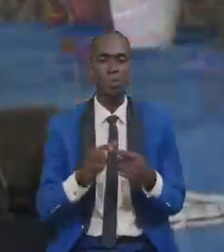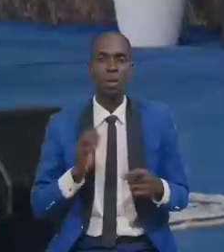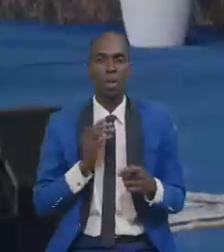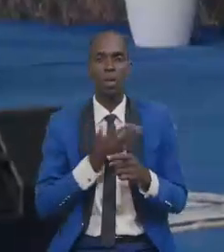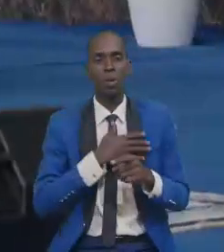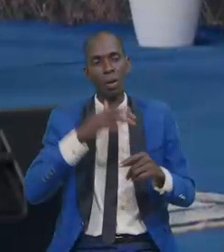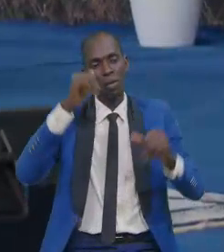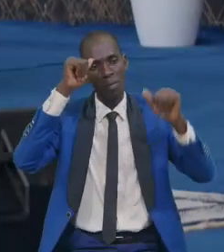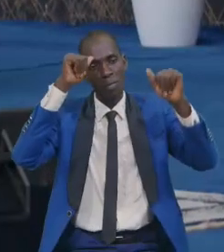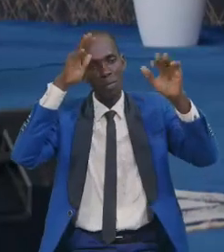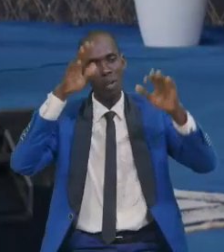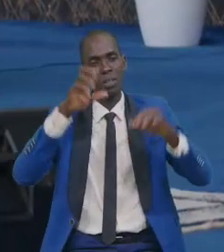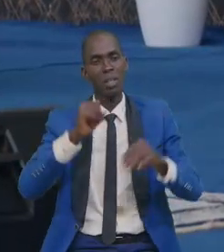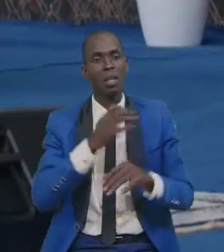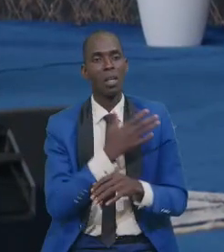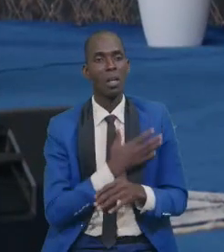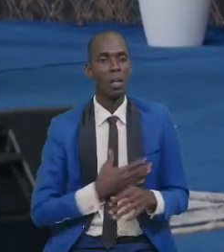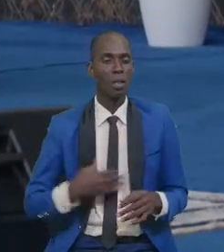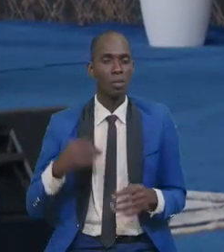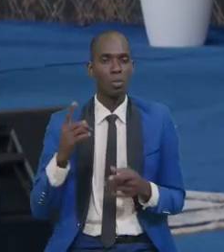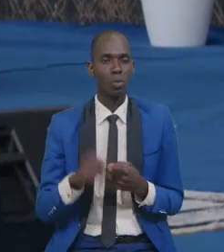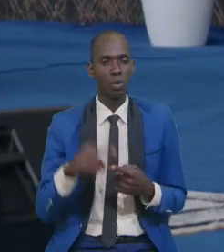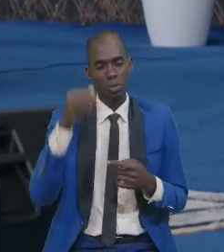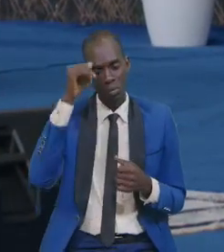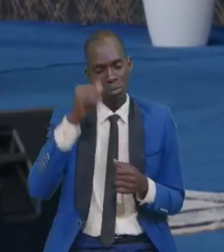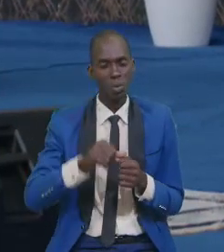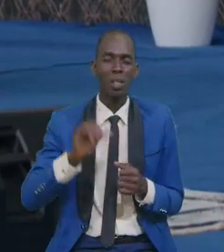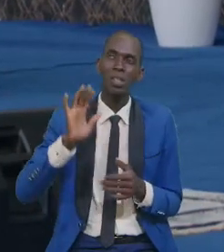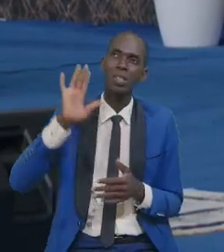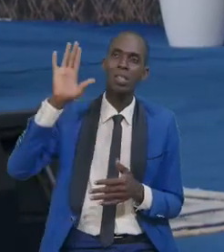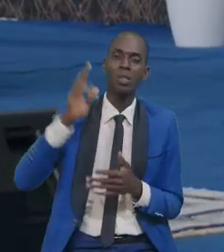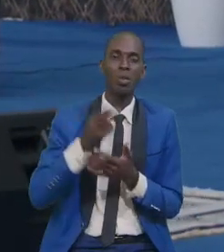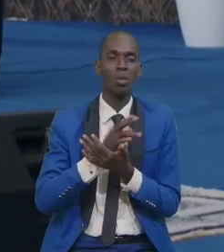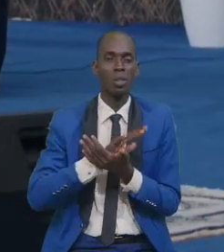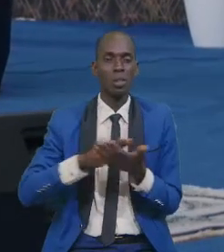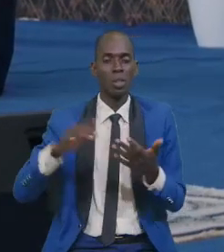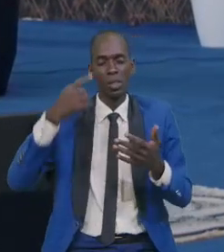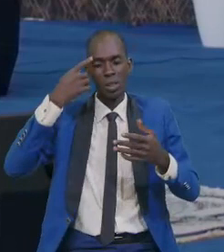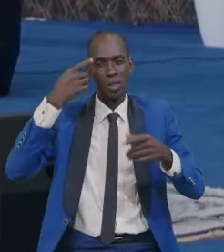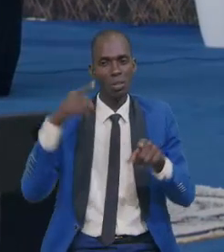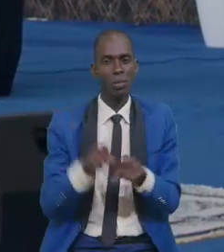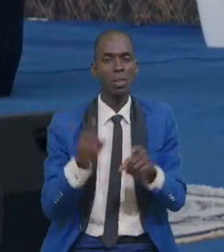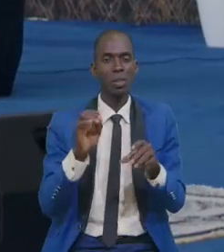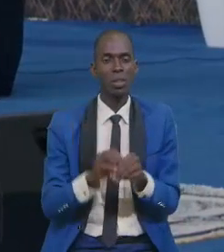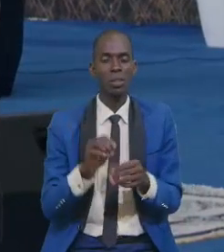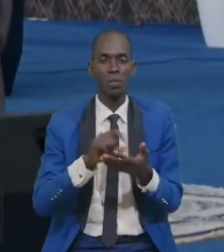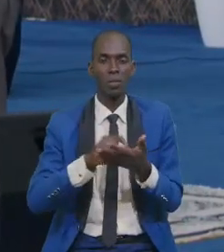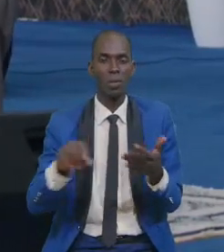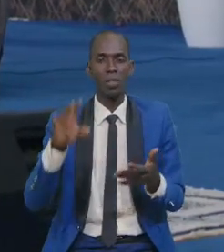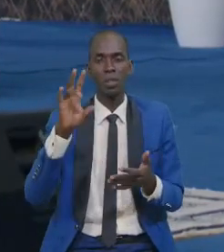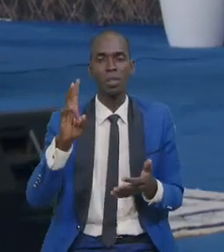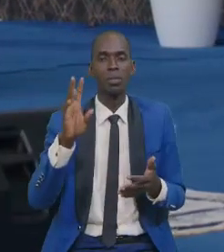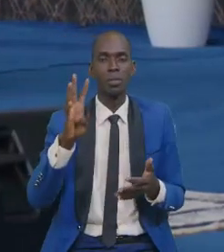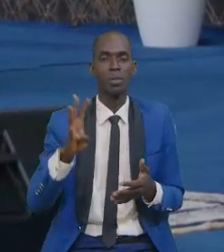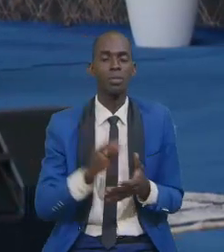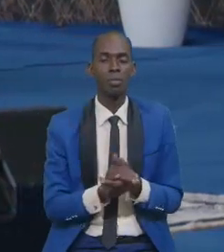And remember his holy covenant in verse 74. Verse 74,